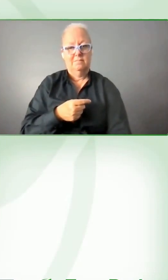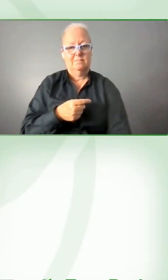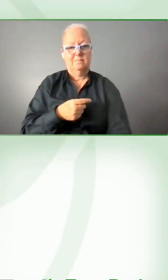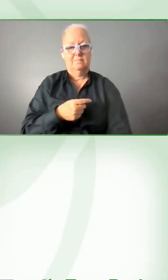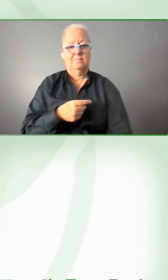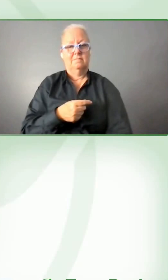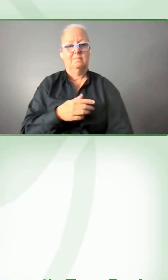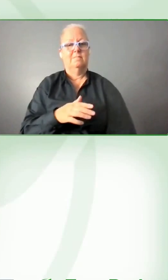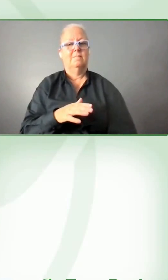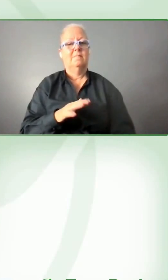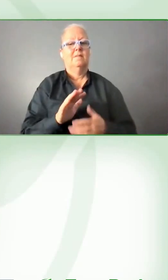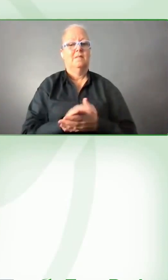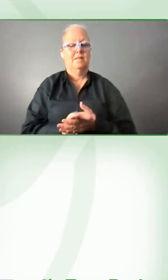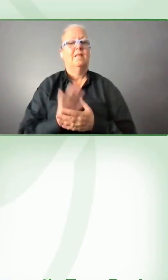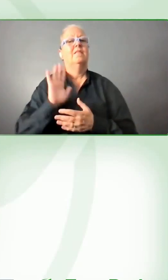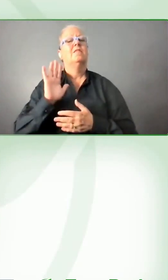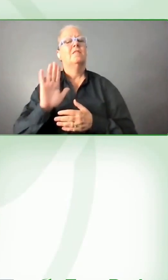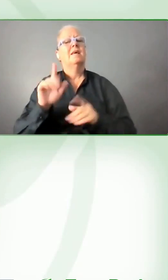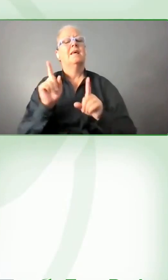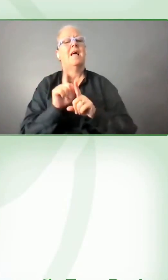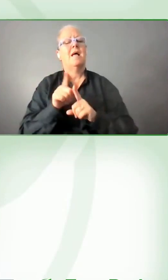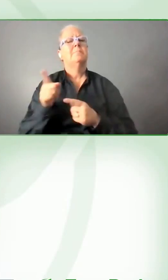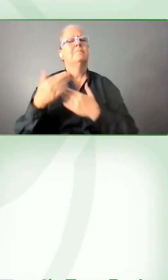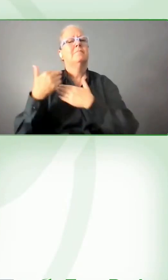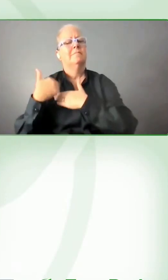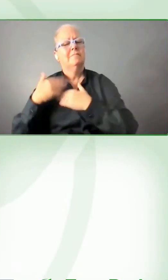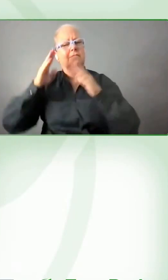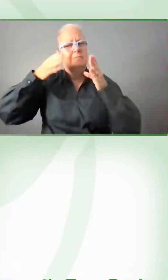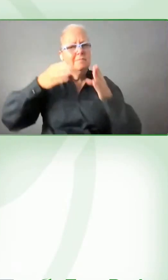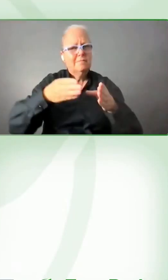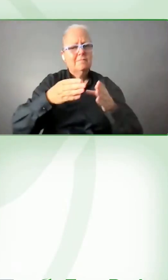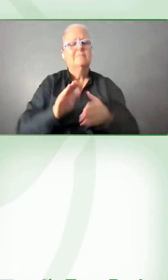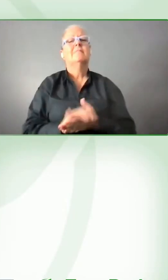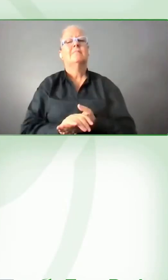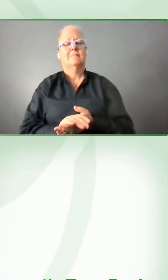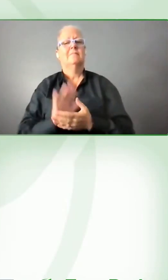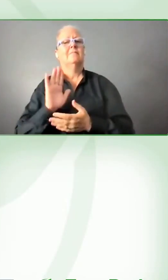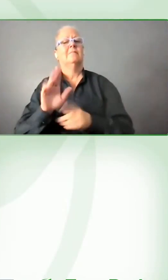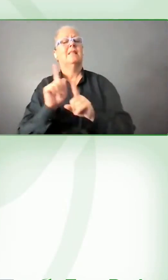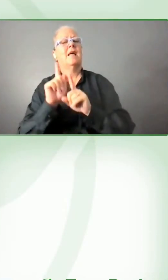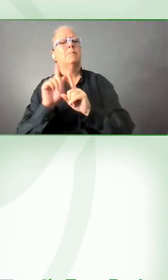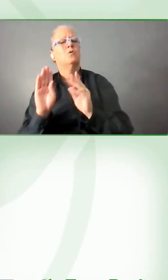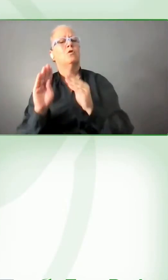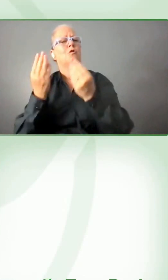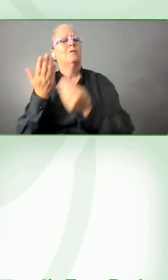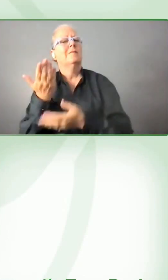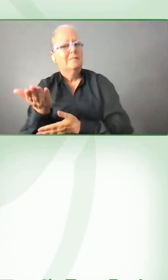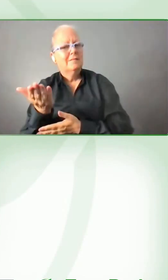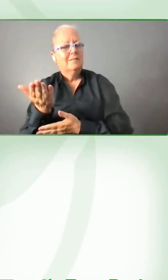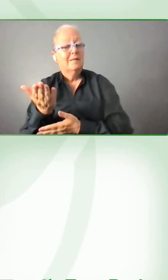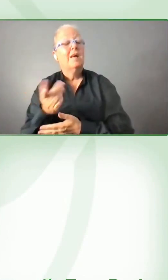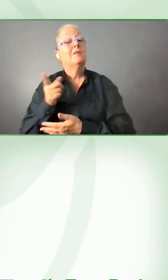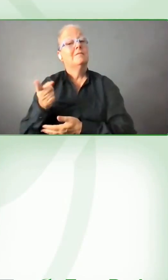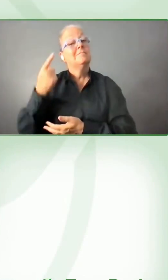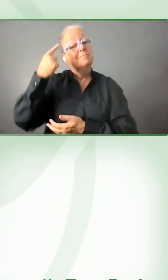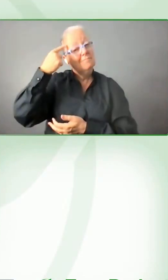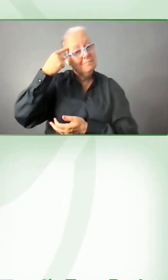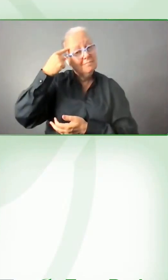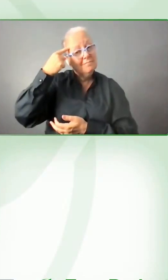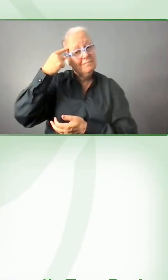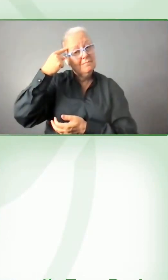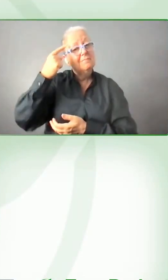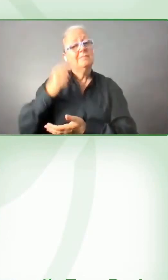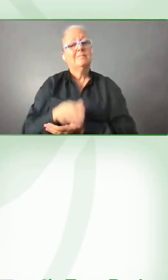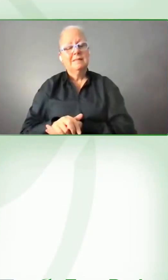demand concerning this topic from Austrian youth. But she also believes that this is a little bit